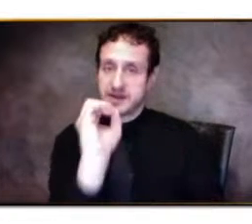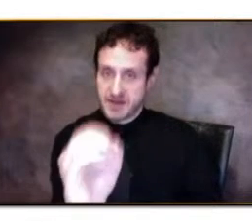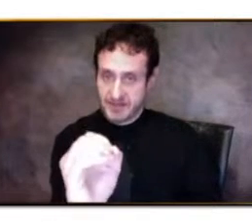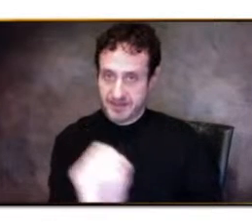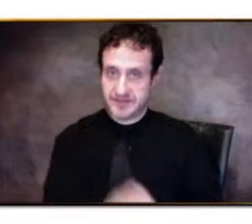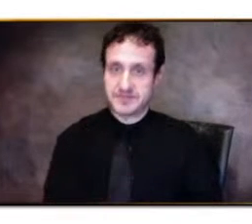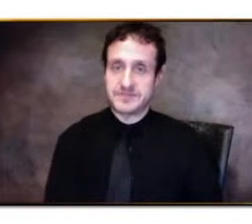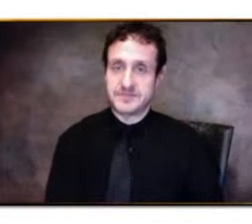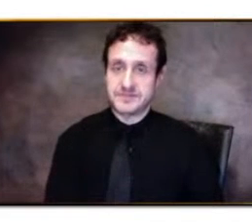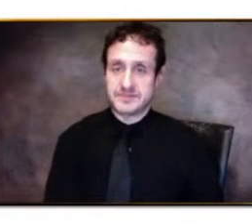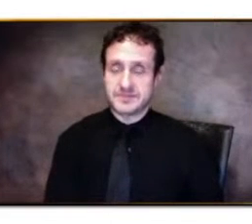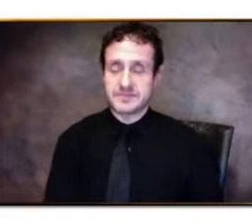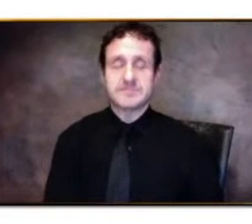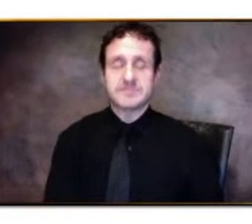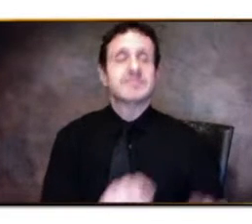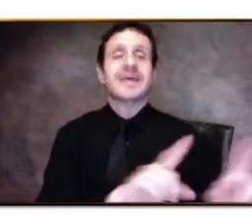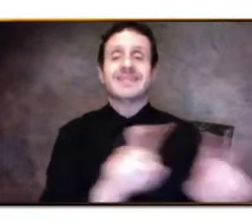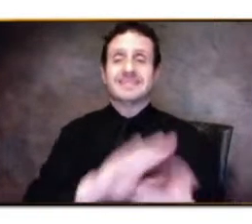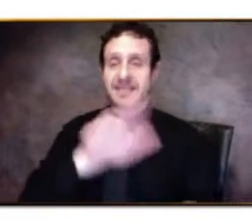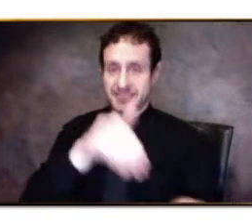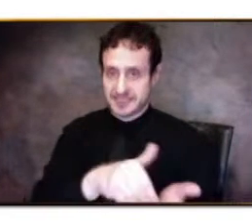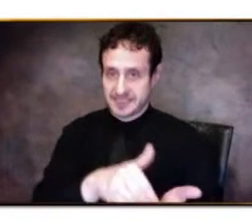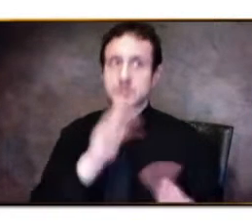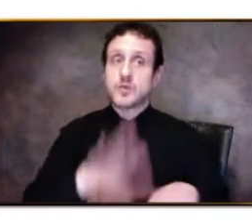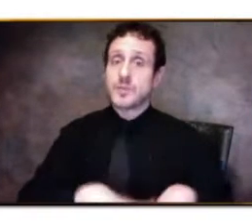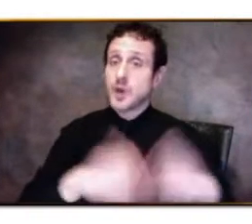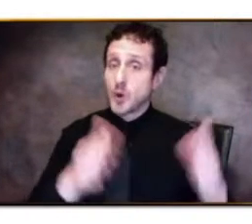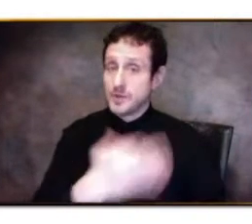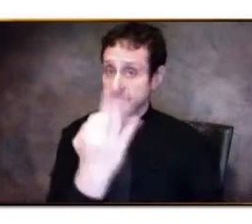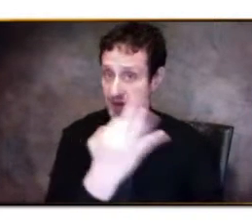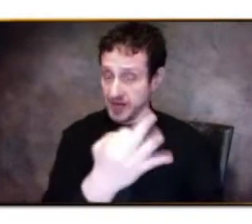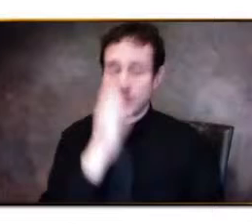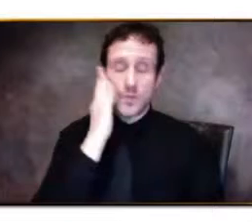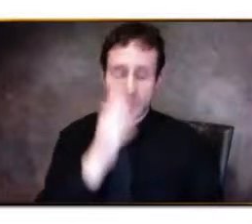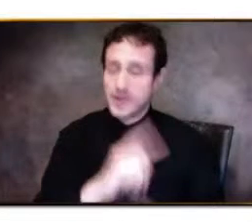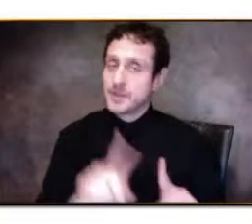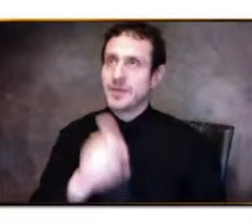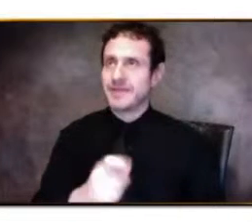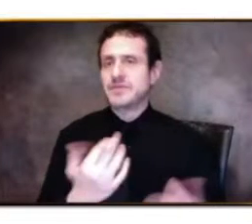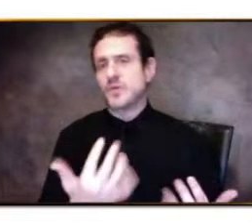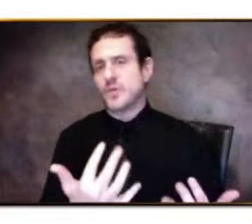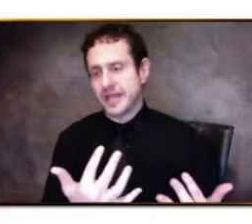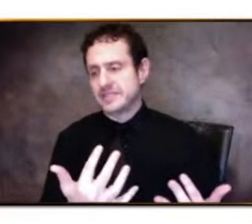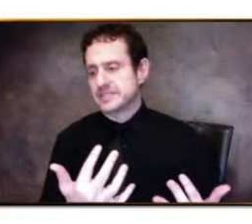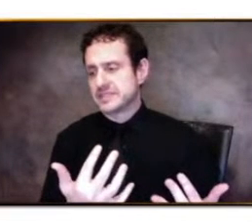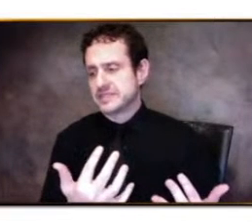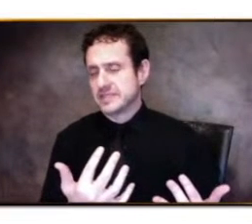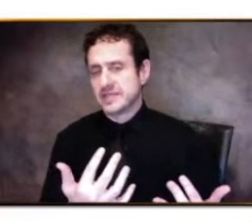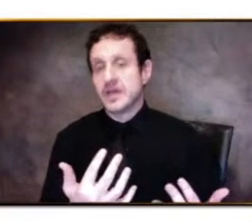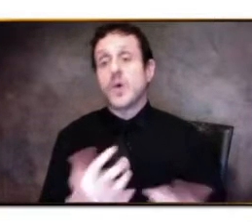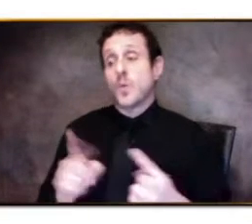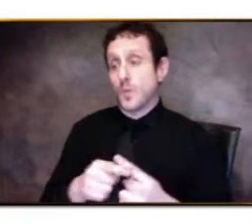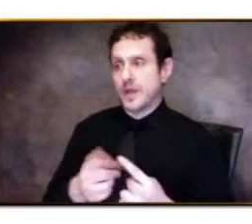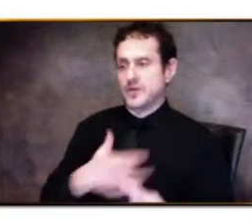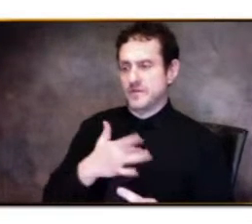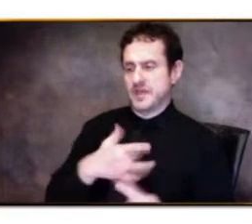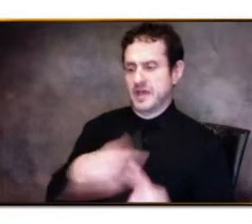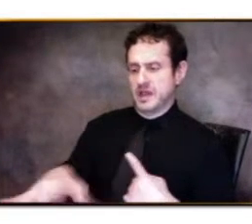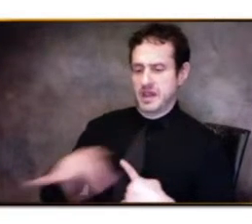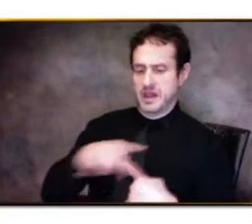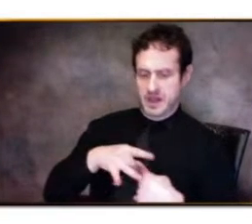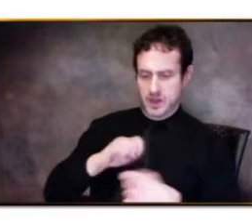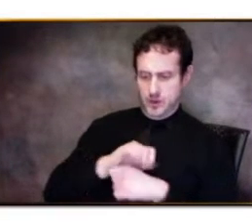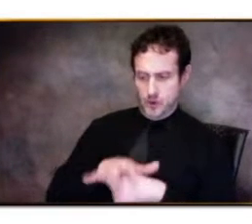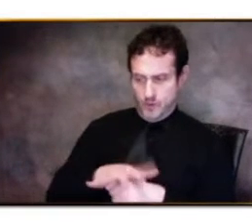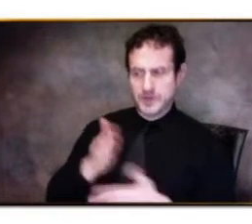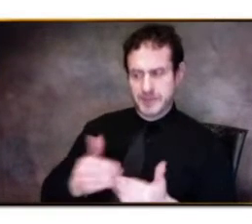Our testing sites are open on Friday, but of course, remember that you have to wait at least a minimum of 7 days after you think you may have been exposed